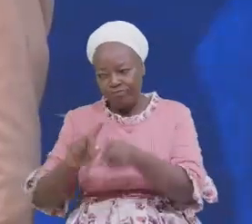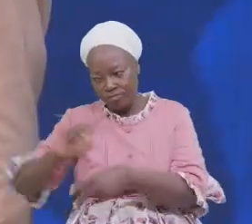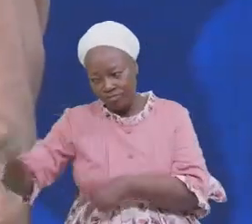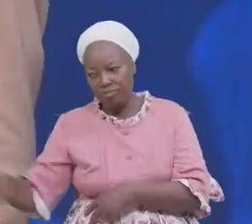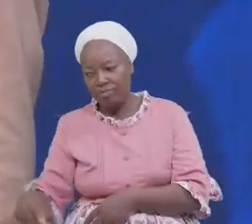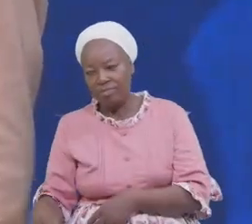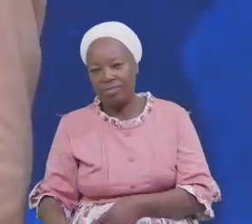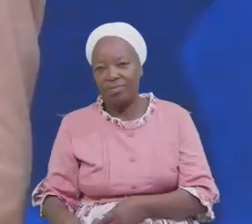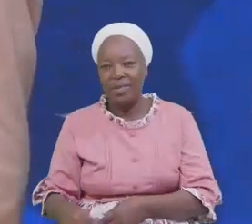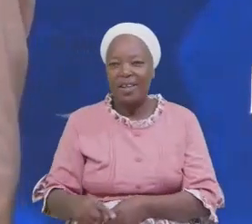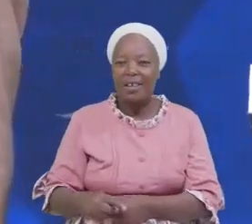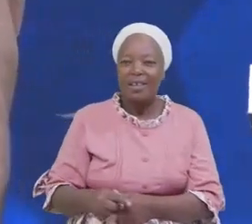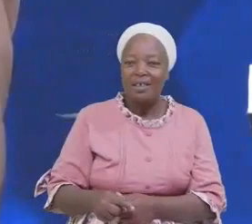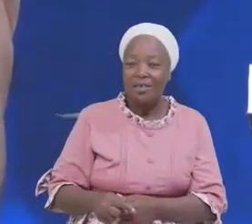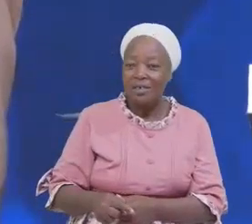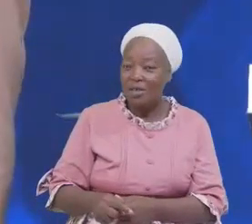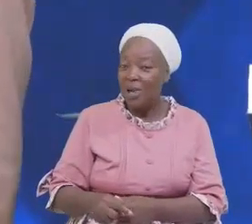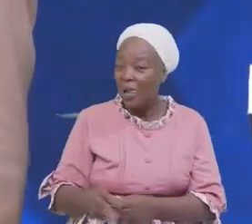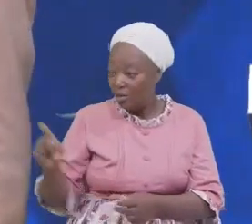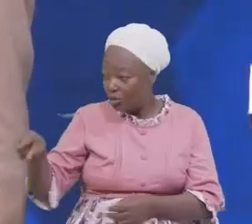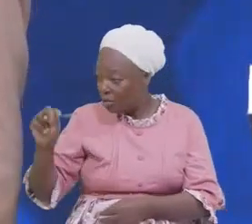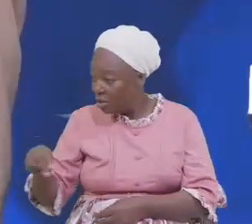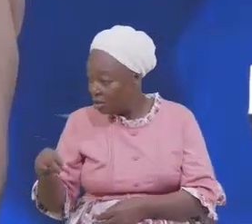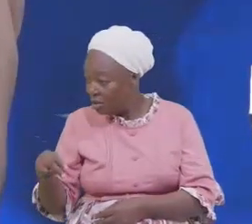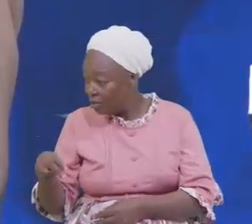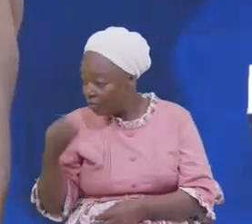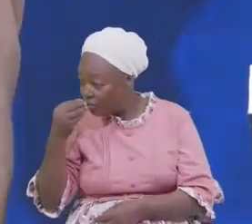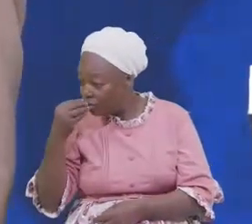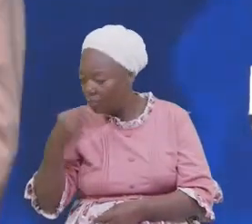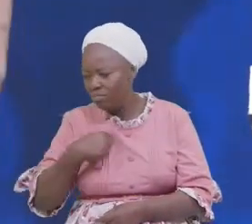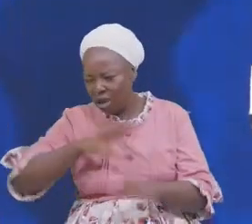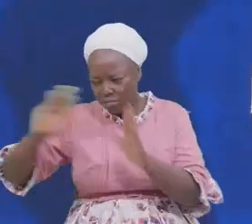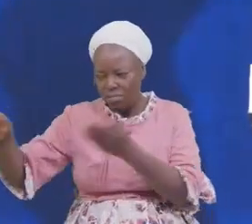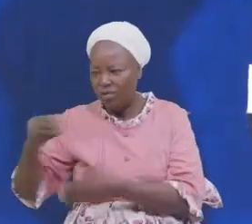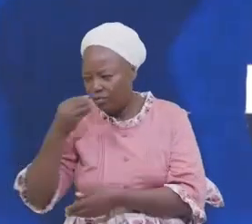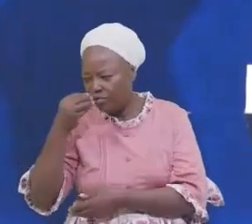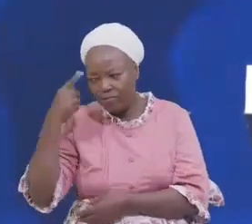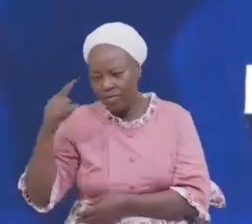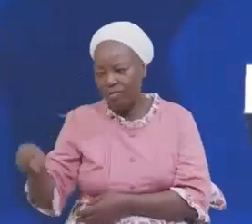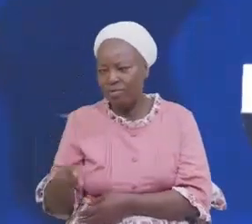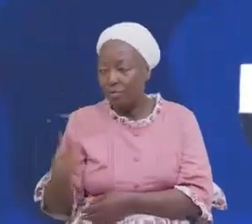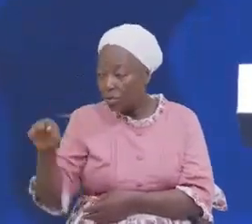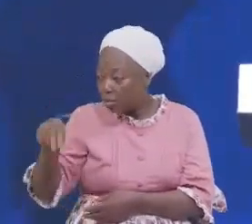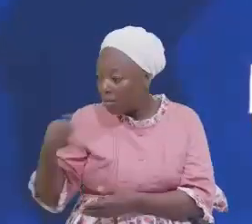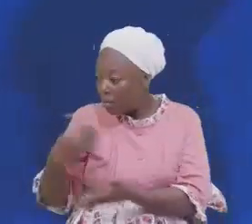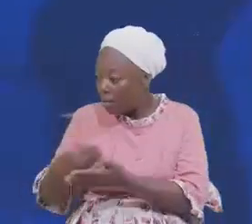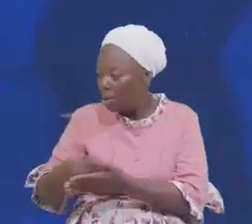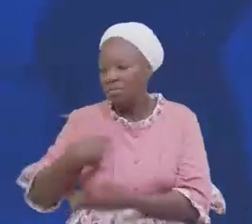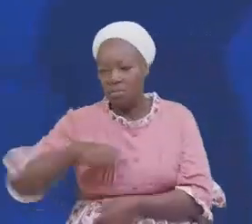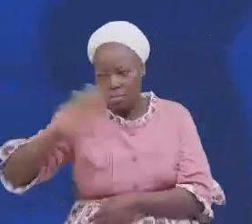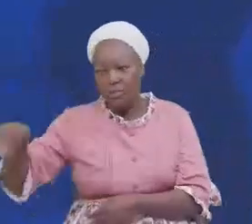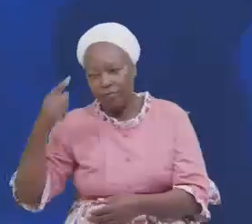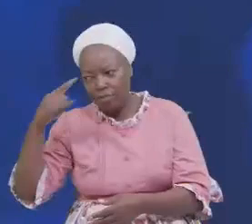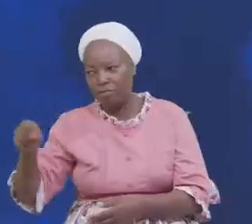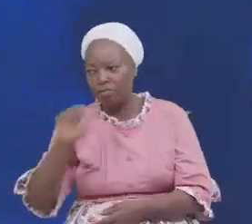food. You need some money, I'll bring money. And if you say that to